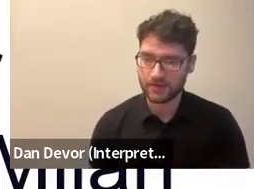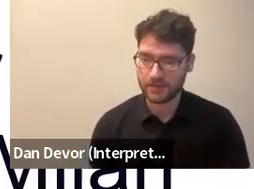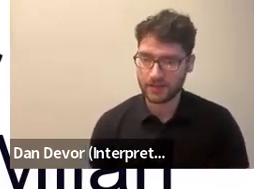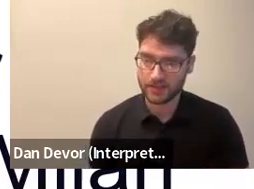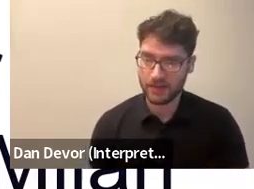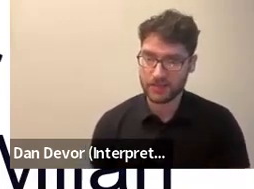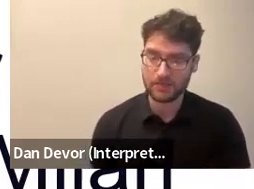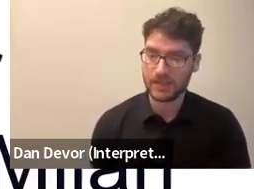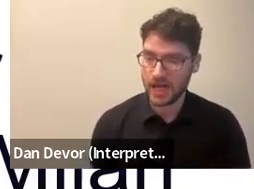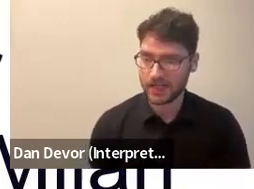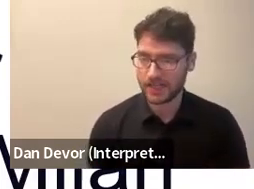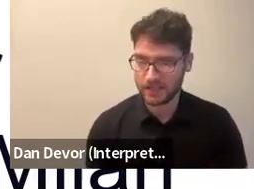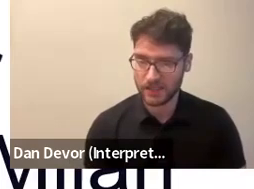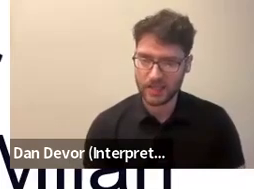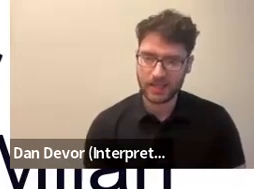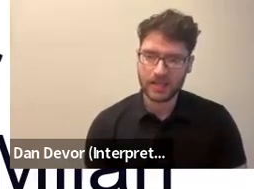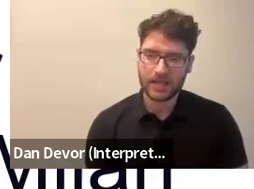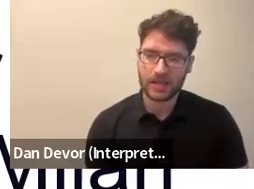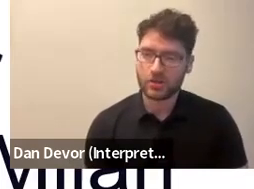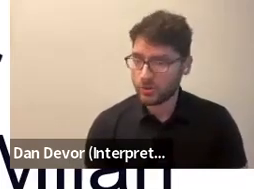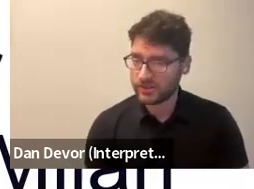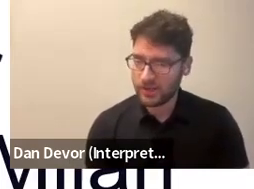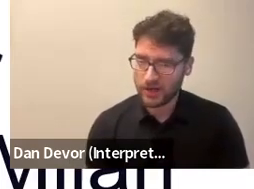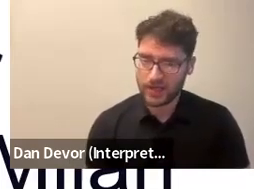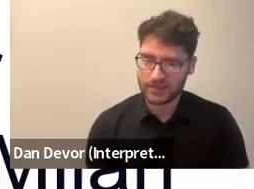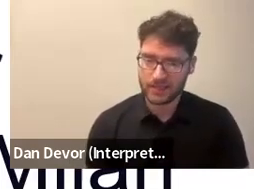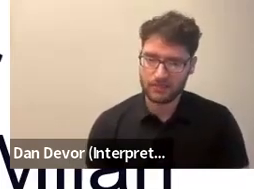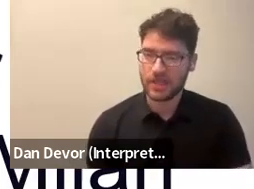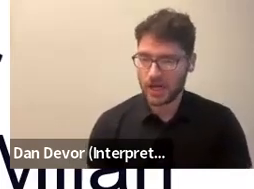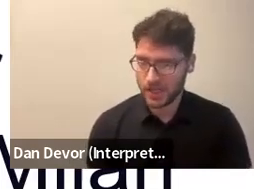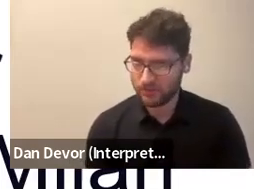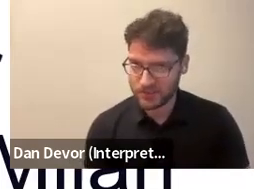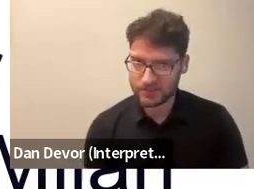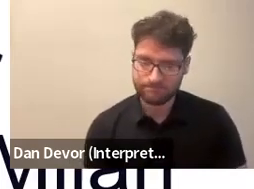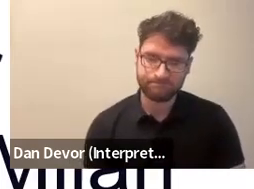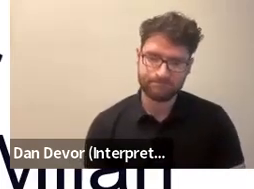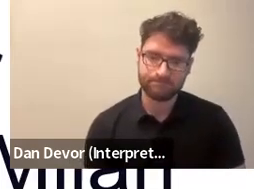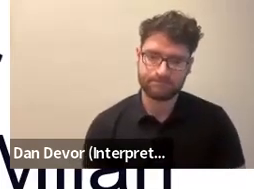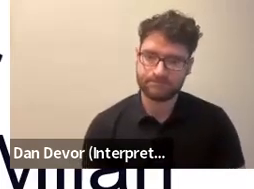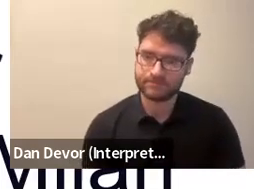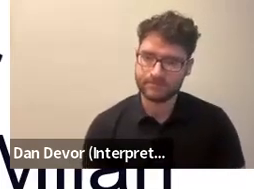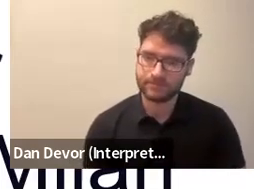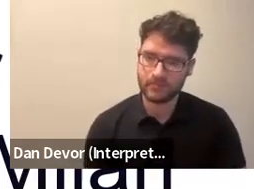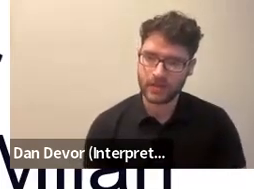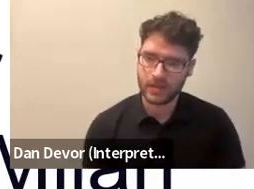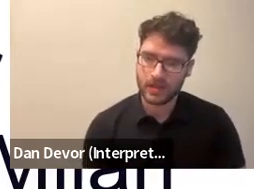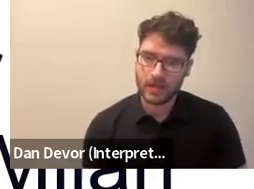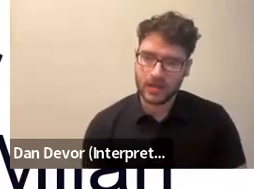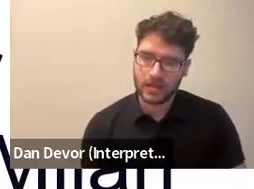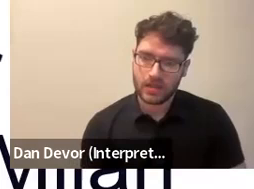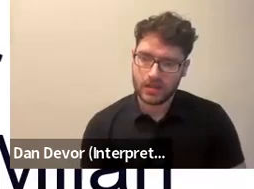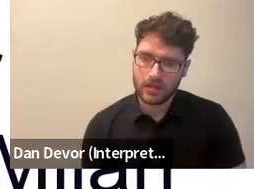the Deaf, and this happened in Milan, Italy, colloquially known as the Milan Conference.